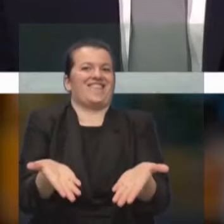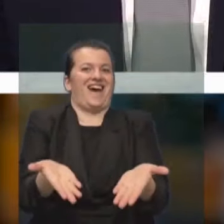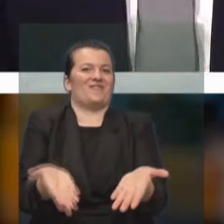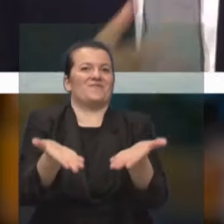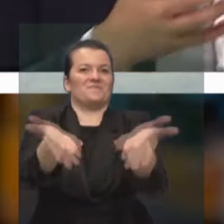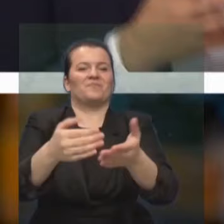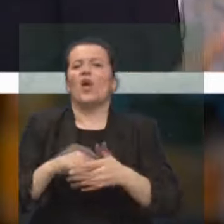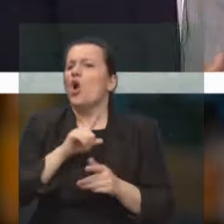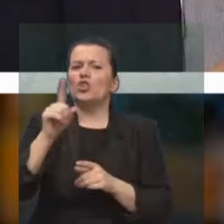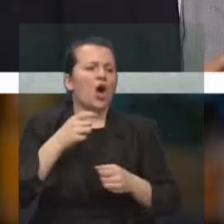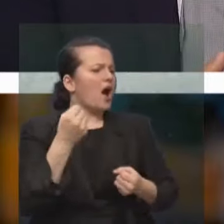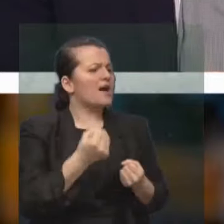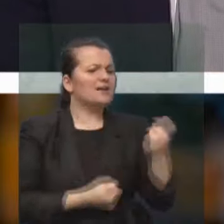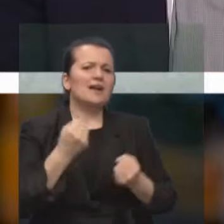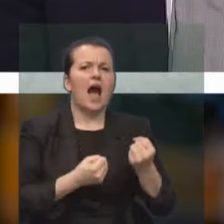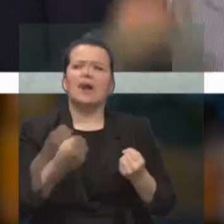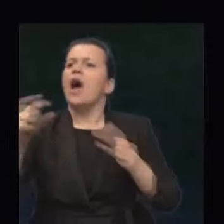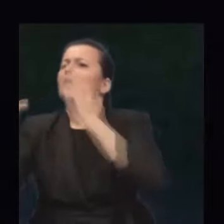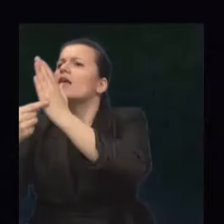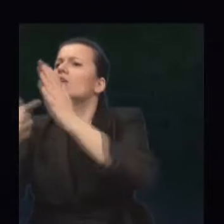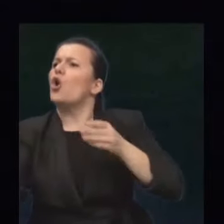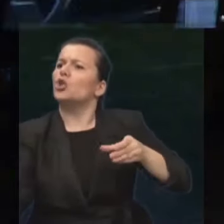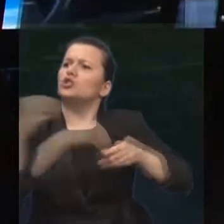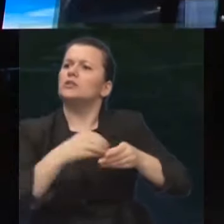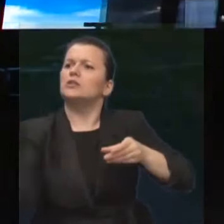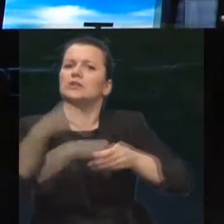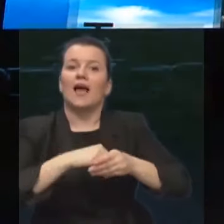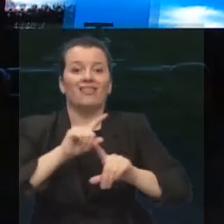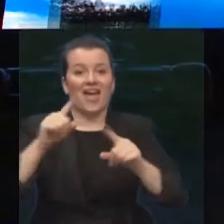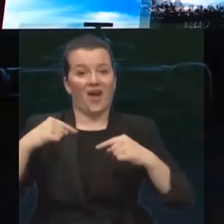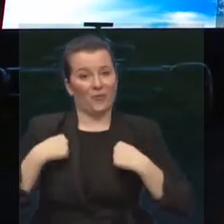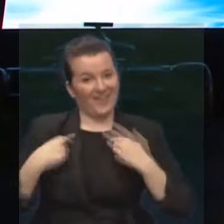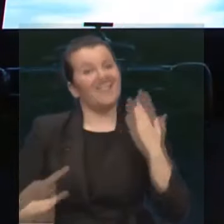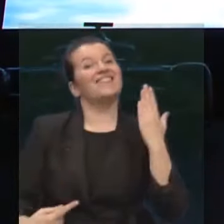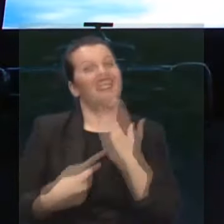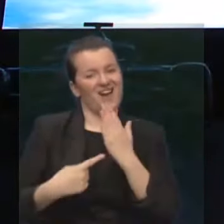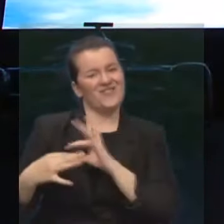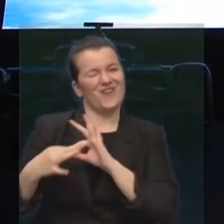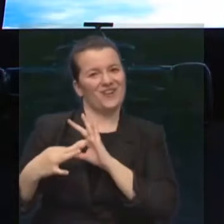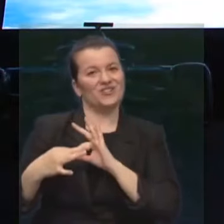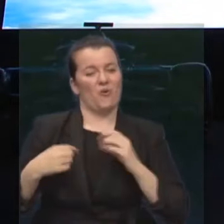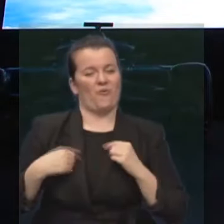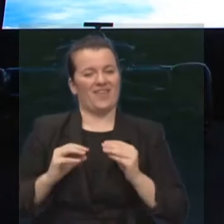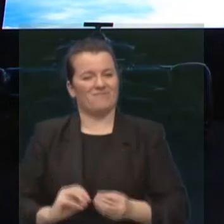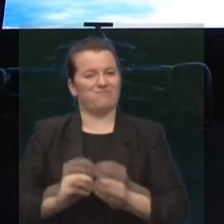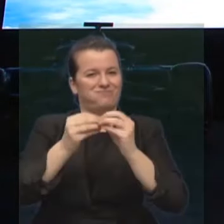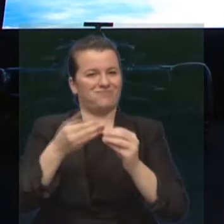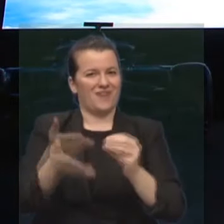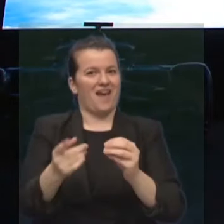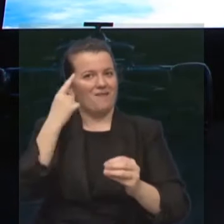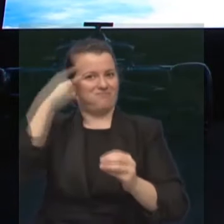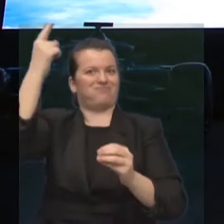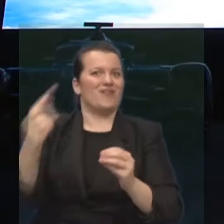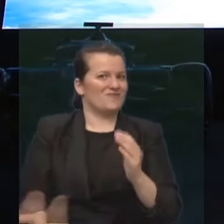company integrating technology, we'll become a tech company integrating vehicles. The first pole of excellence is, of course, the